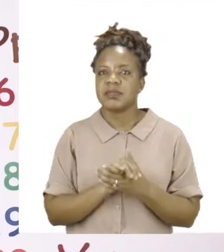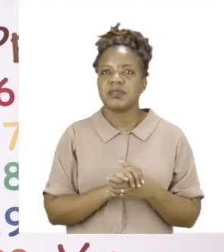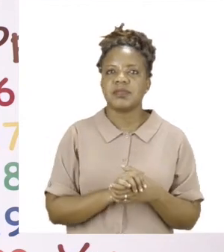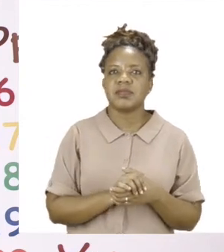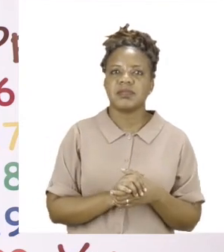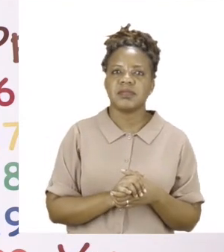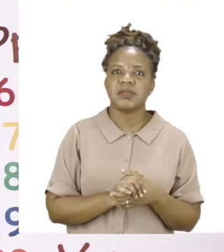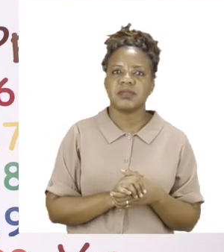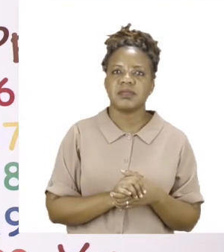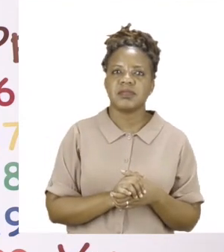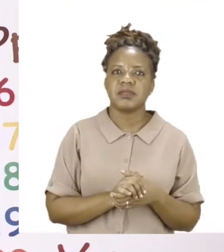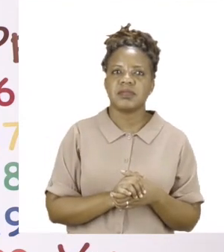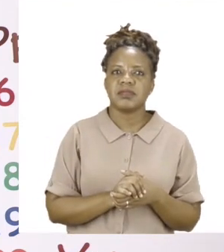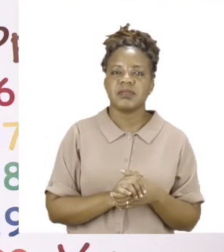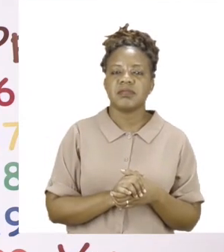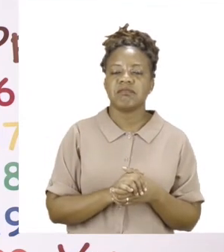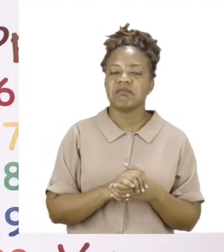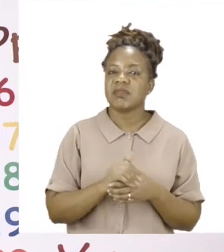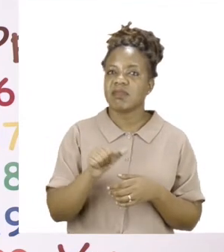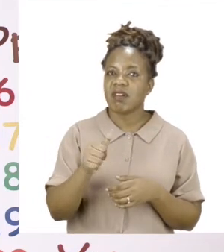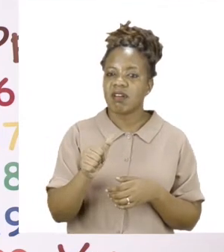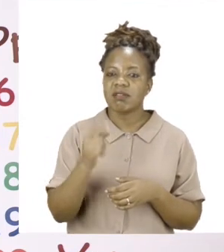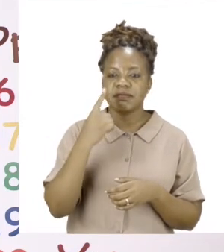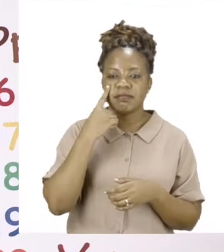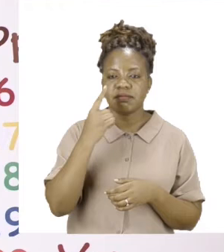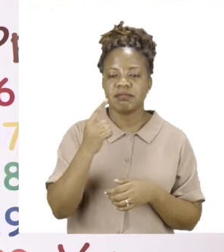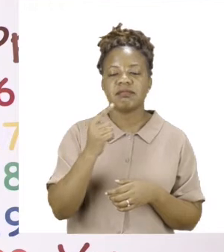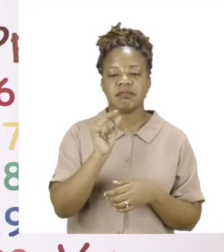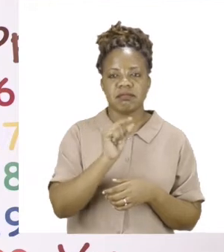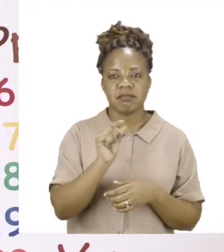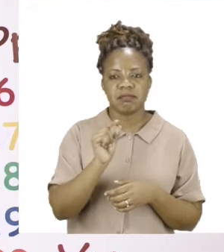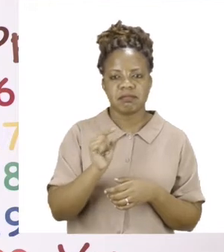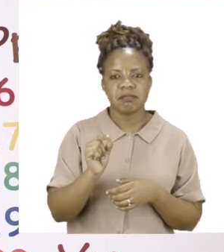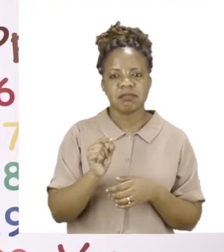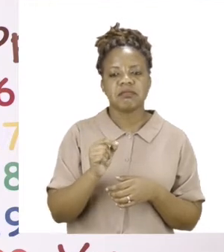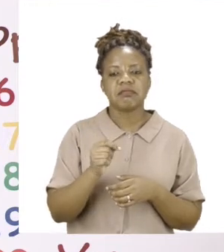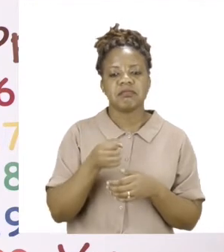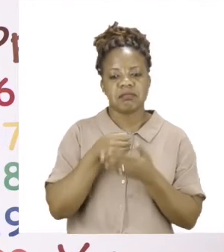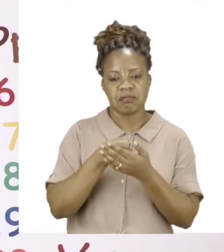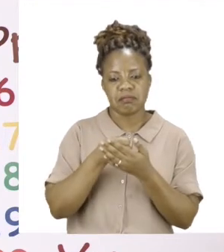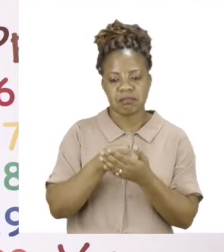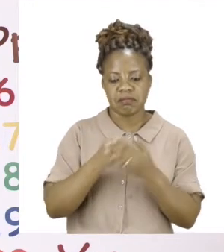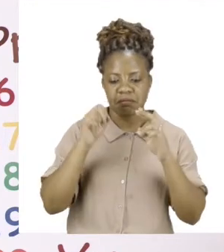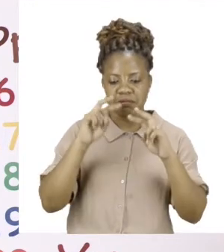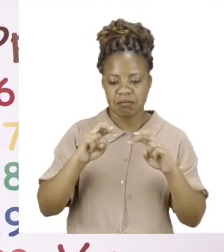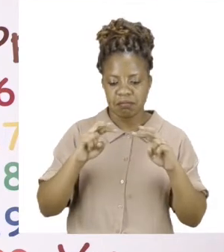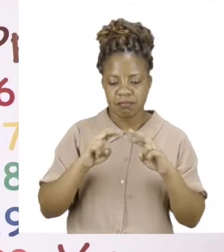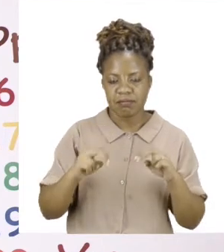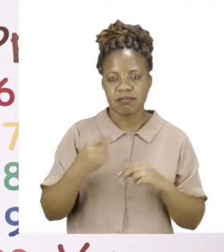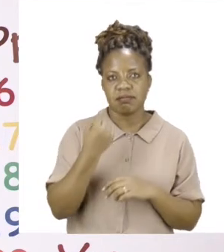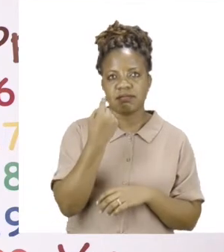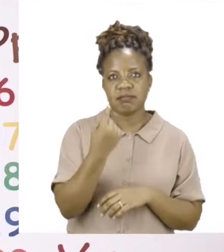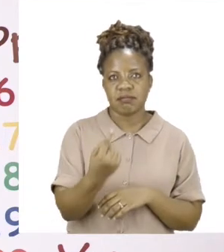I want you to try and do by yourselves. Remember, when you're looking for a letter or a word, you can start by